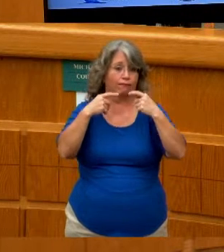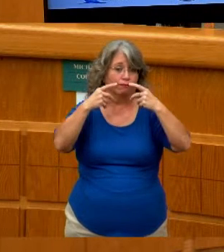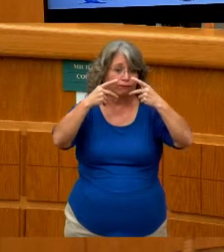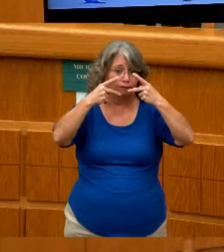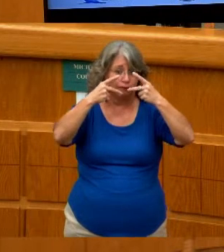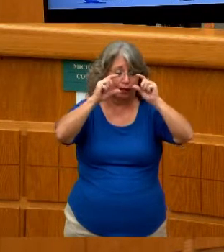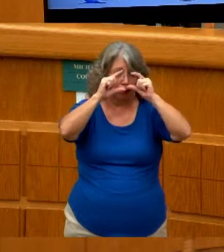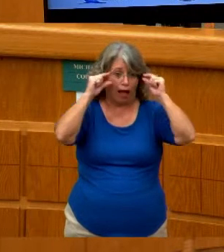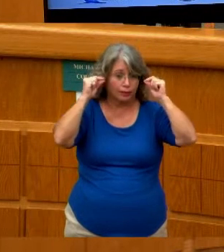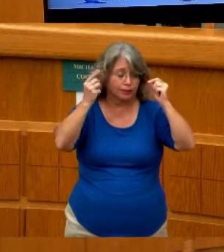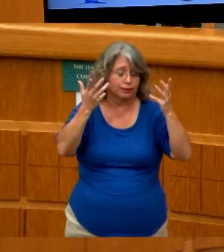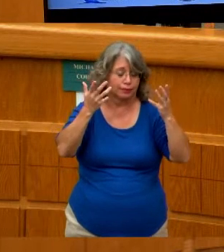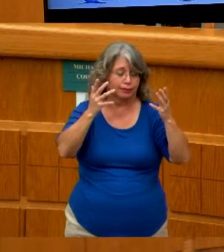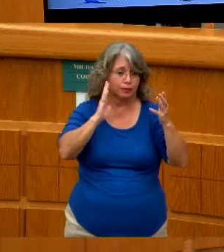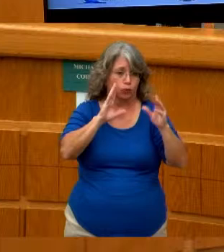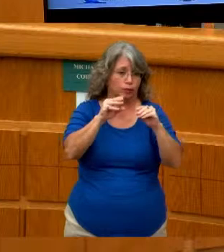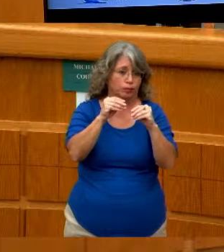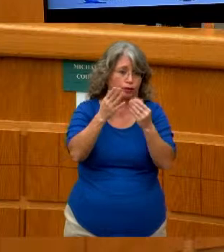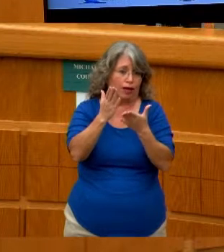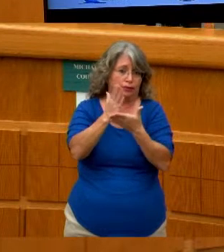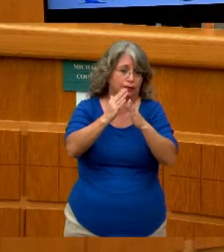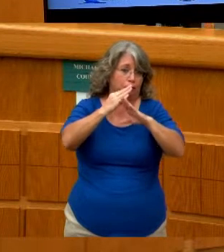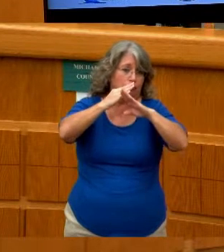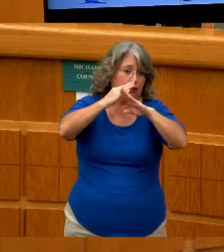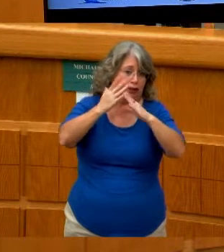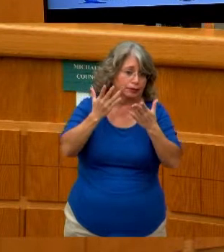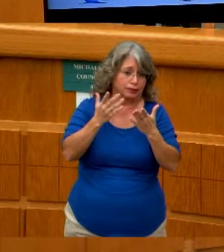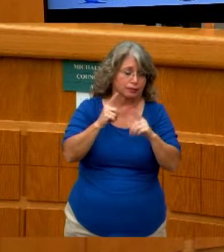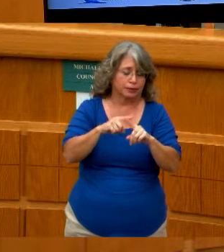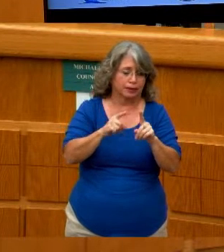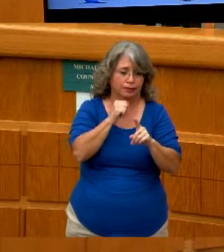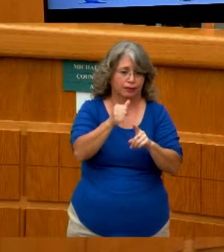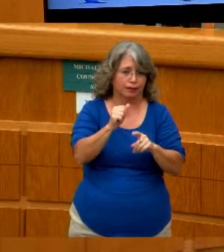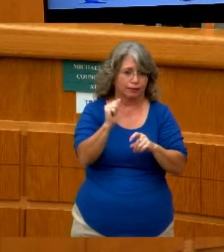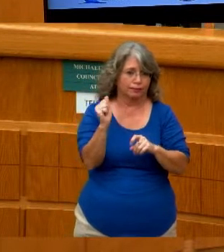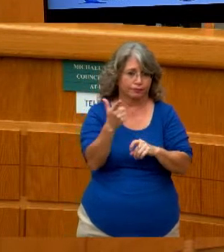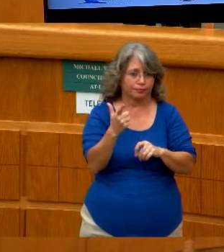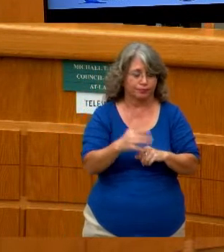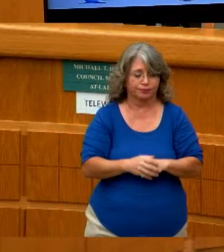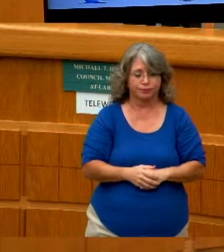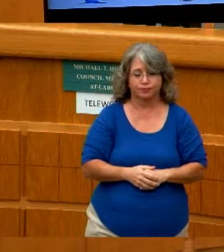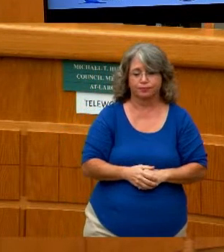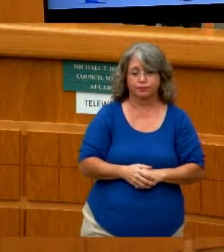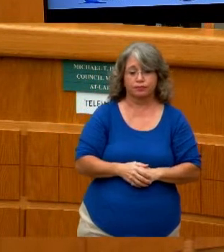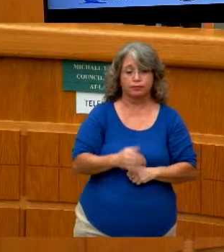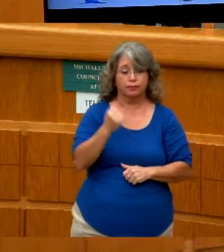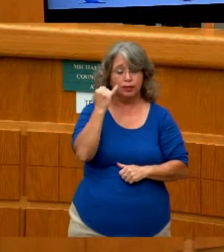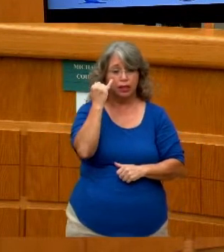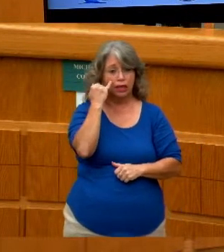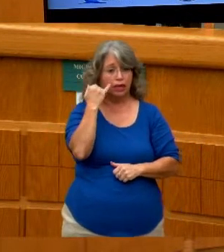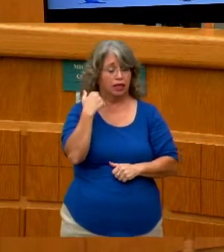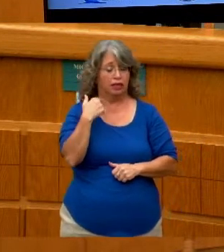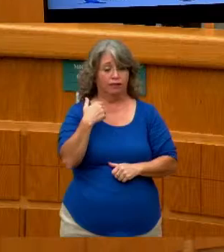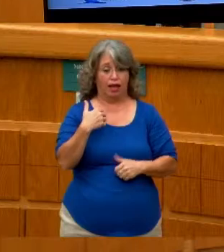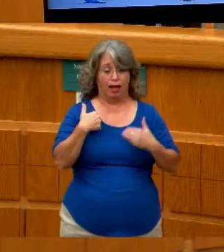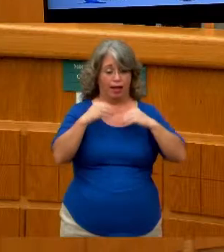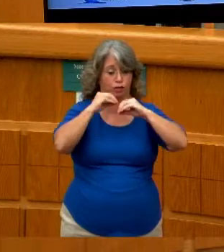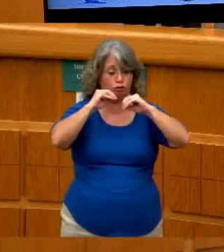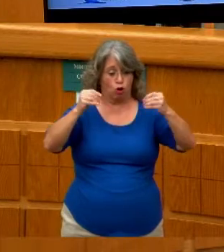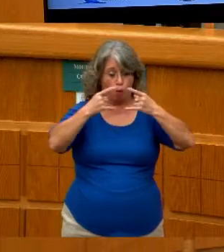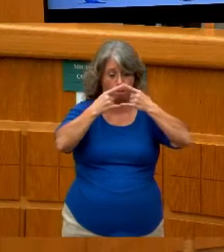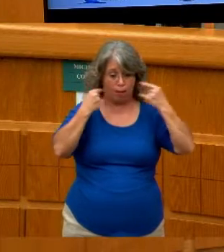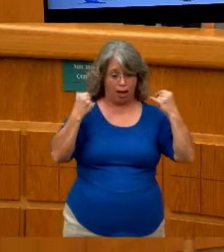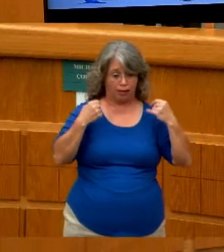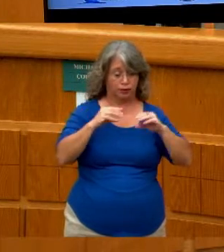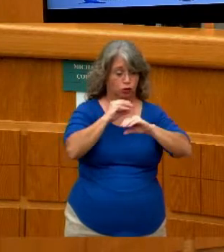wearing glasses does provide some level of additional protection. So there's all sorts of ways you can get COVID. But